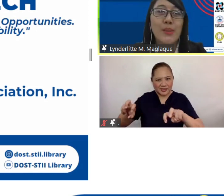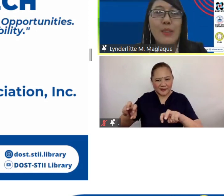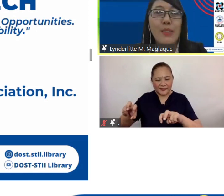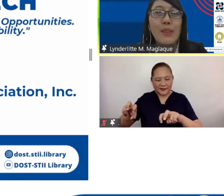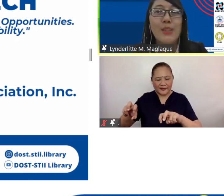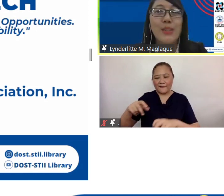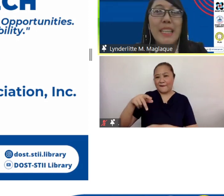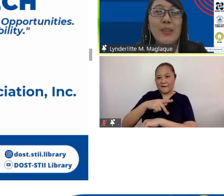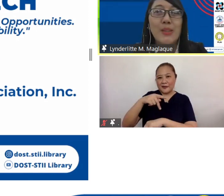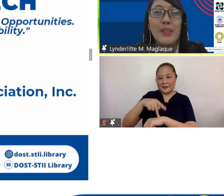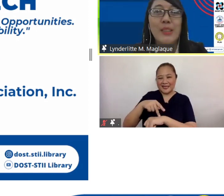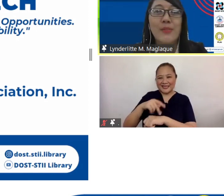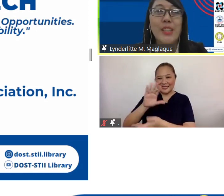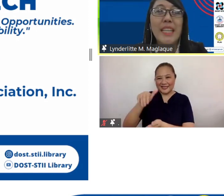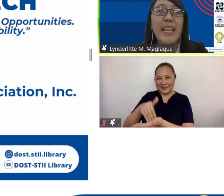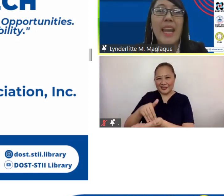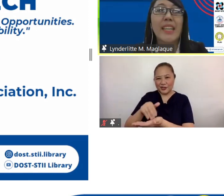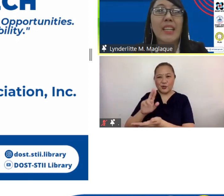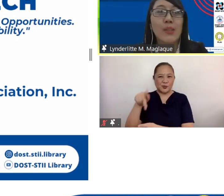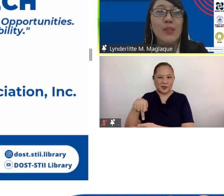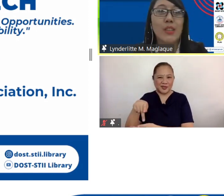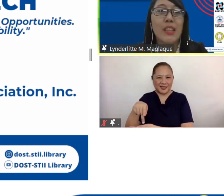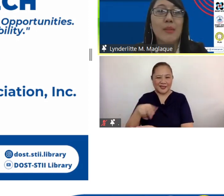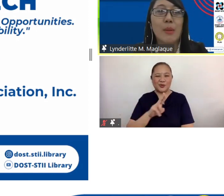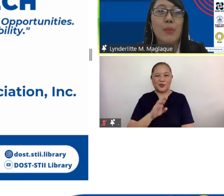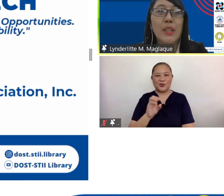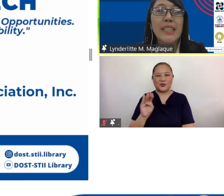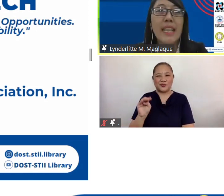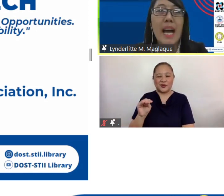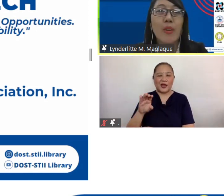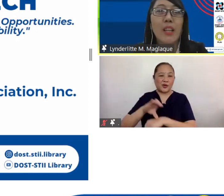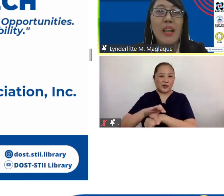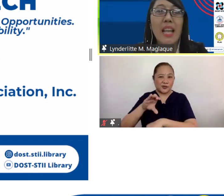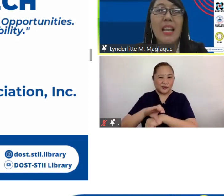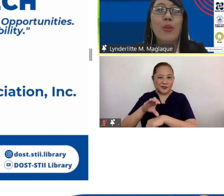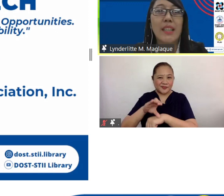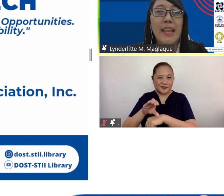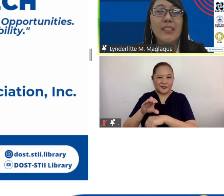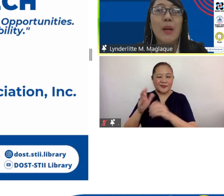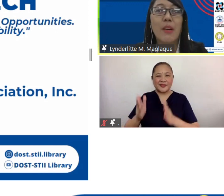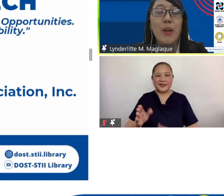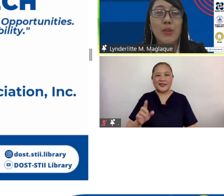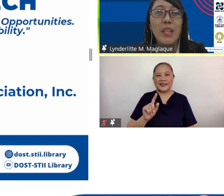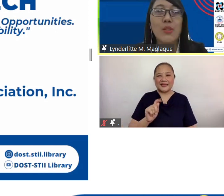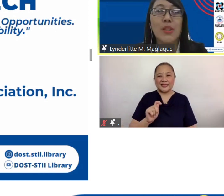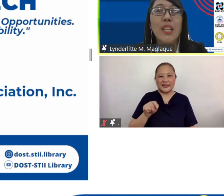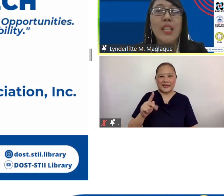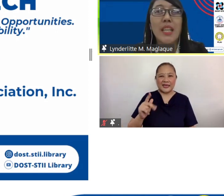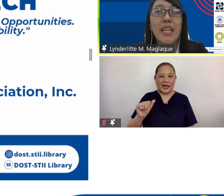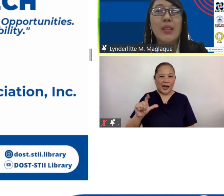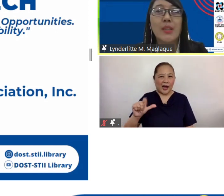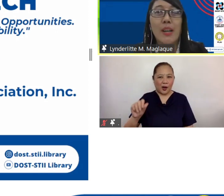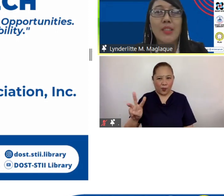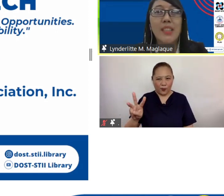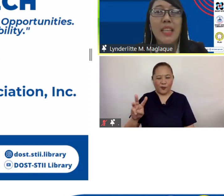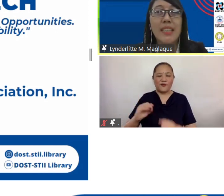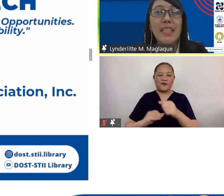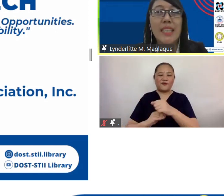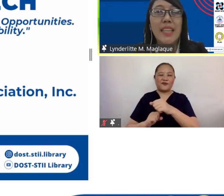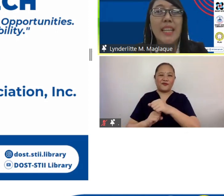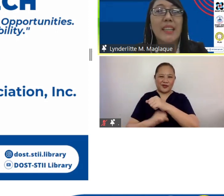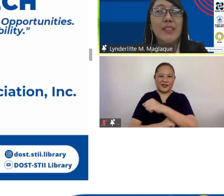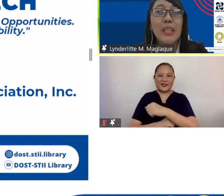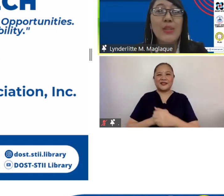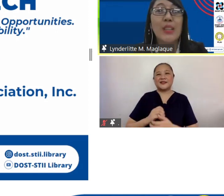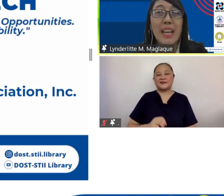Philippines, 2013 to 2014, and a consultant from Purita Calao Ledesma Foundation in